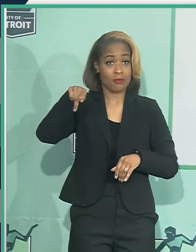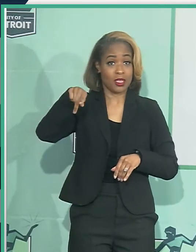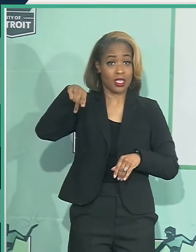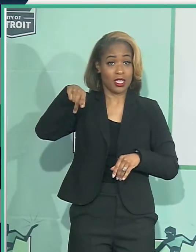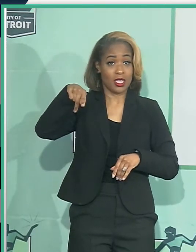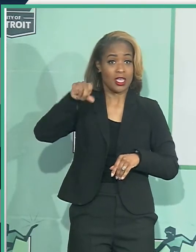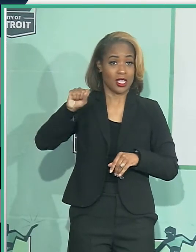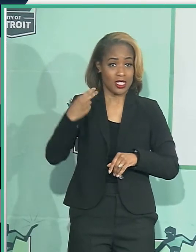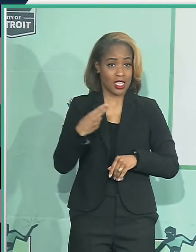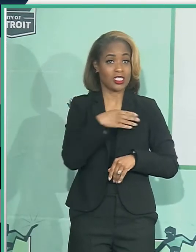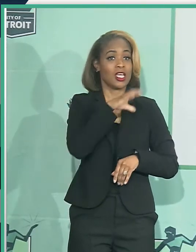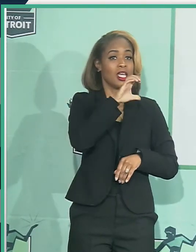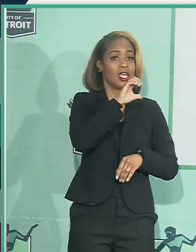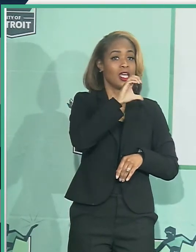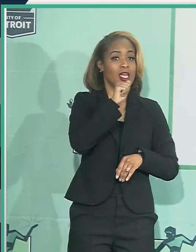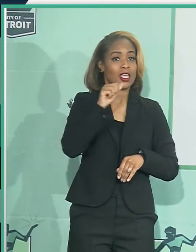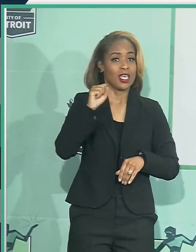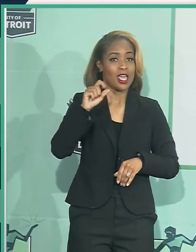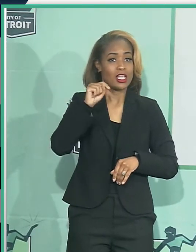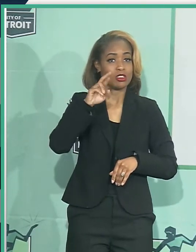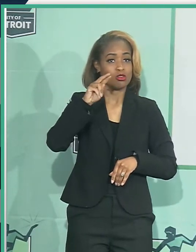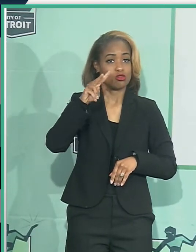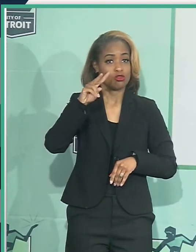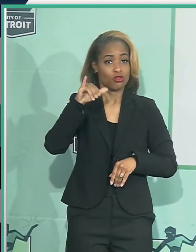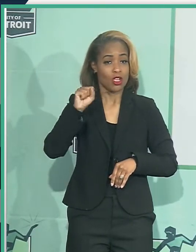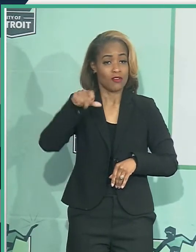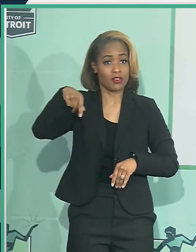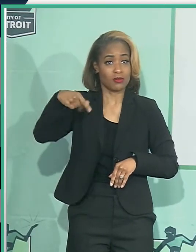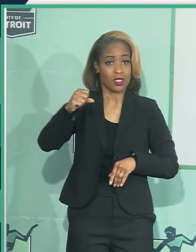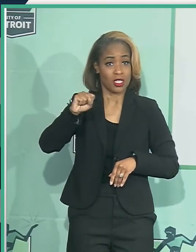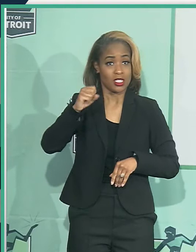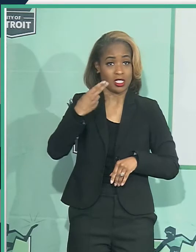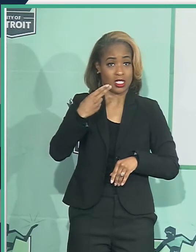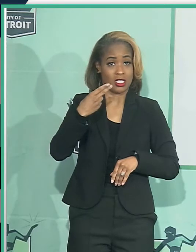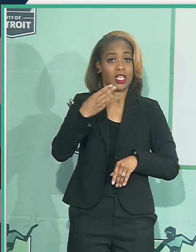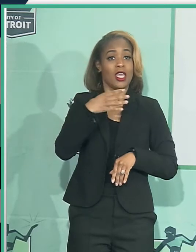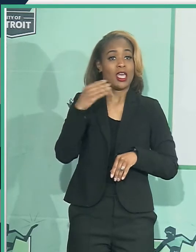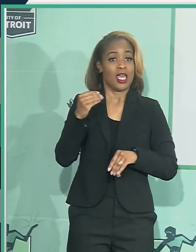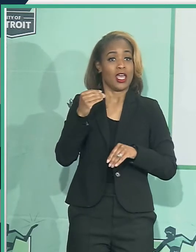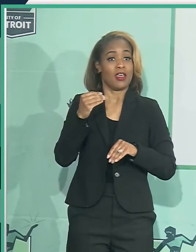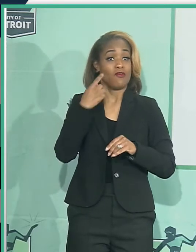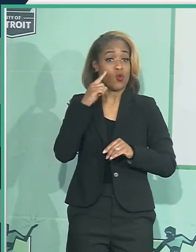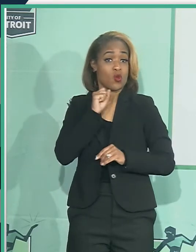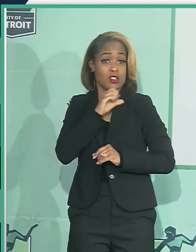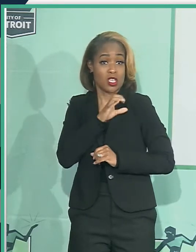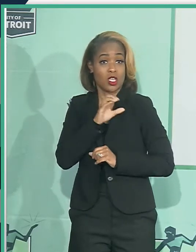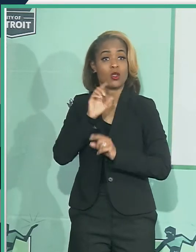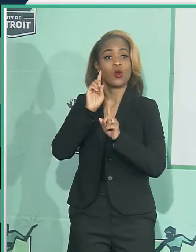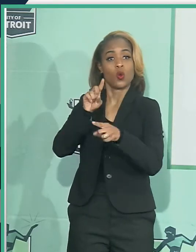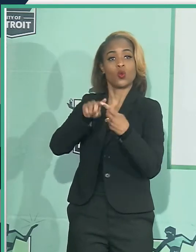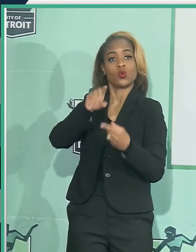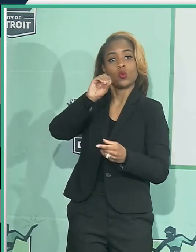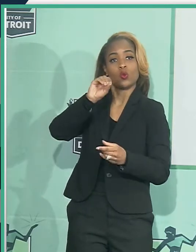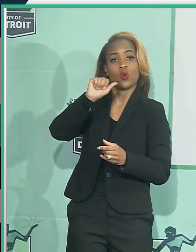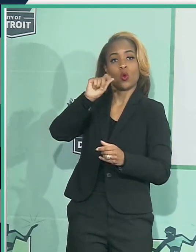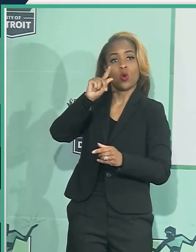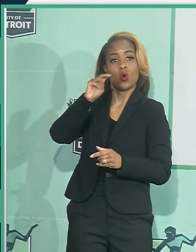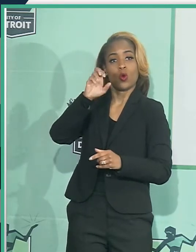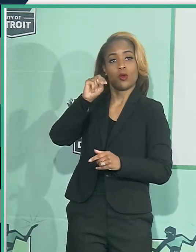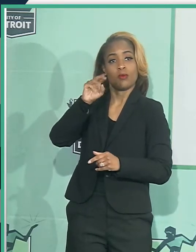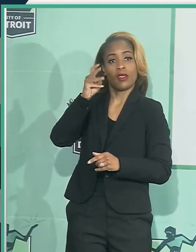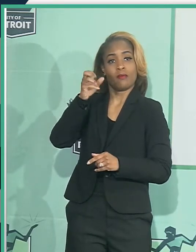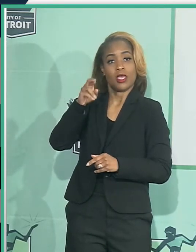for our senior apartments, we will be going to Oakman Manor, Vernon Center, Hartford Village, and